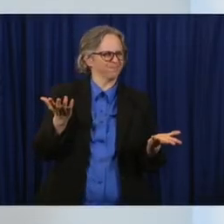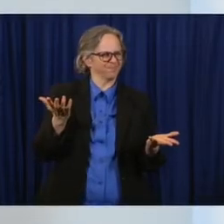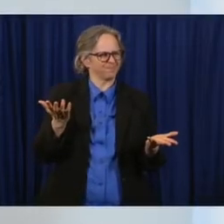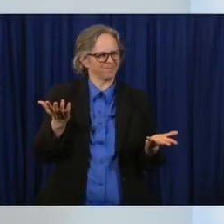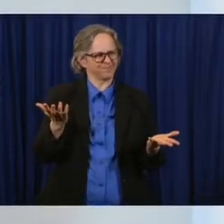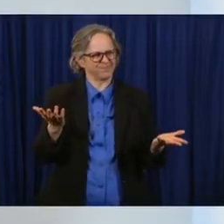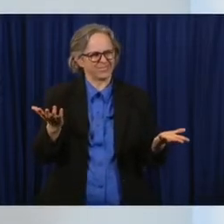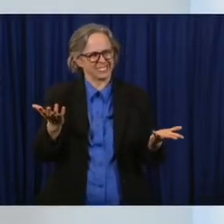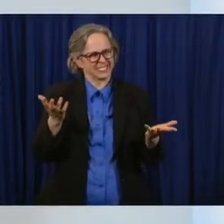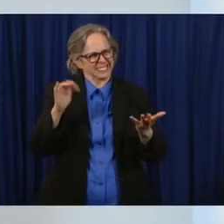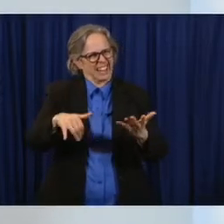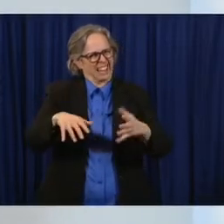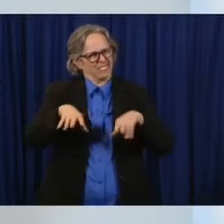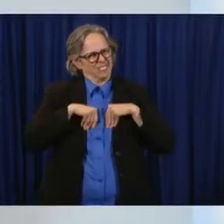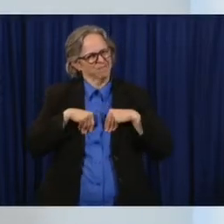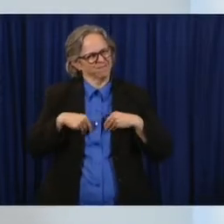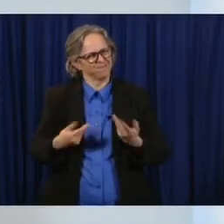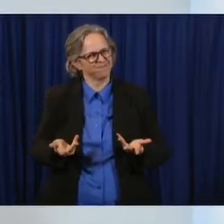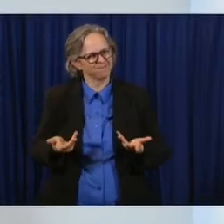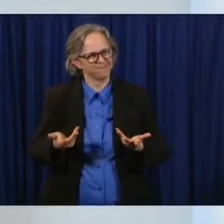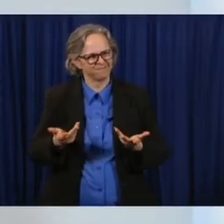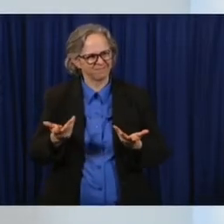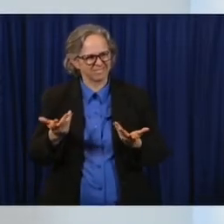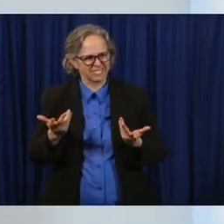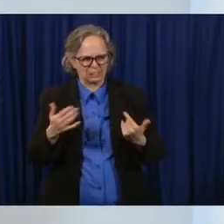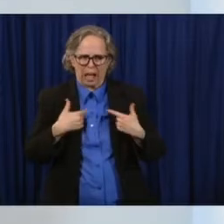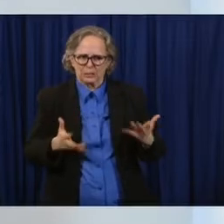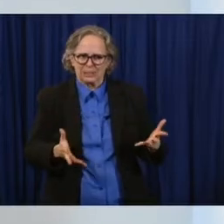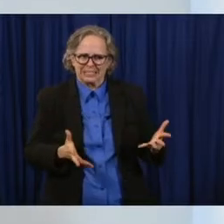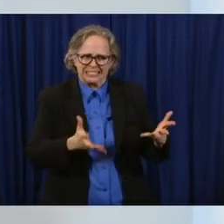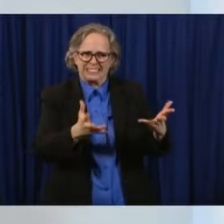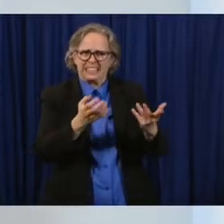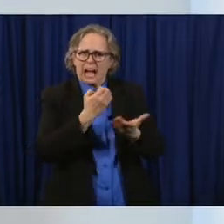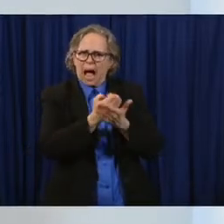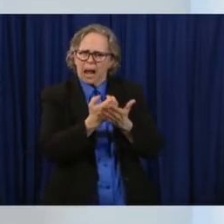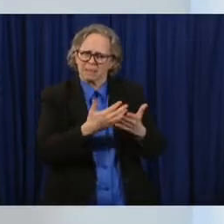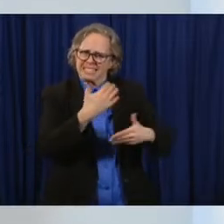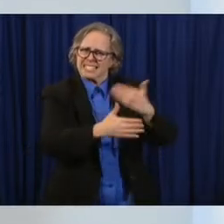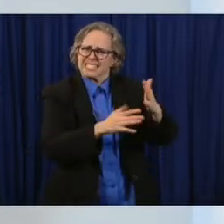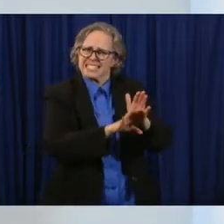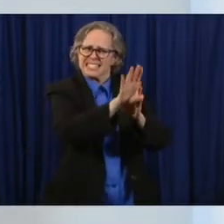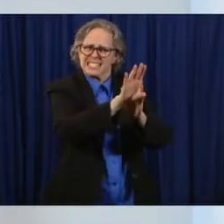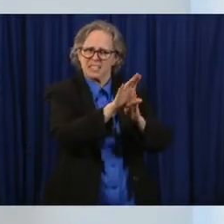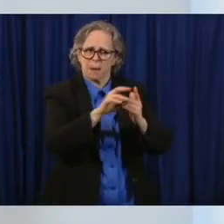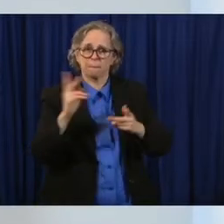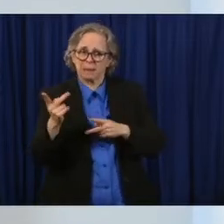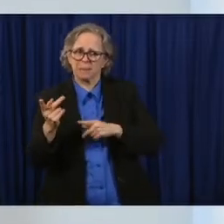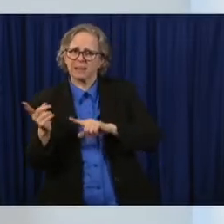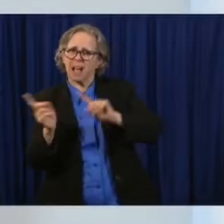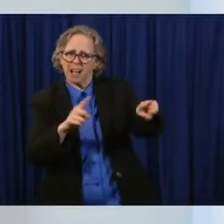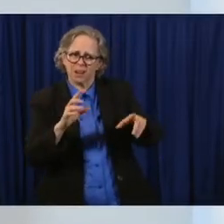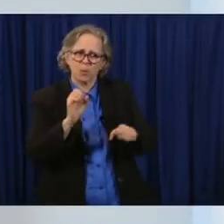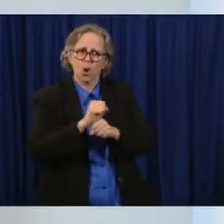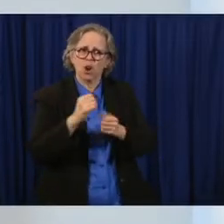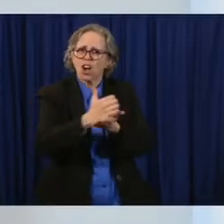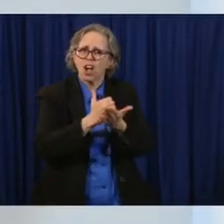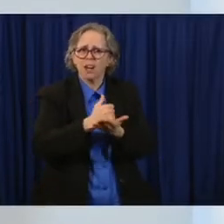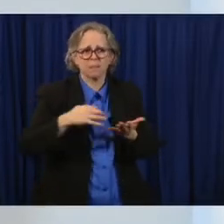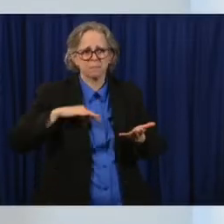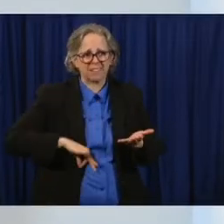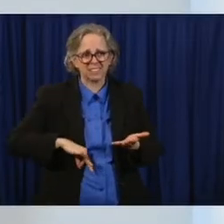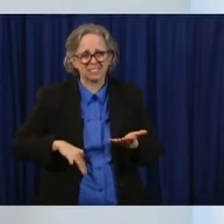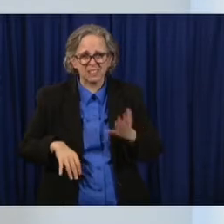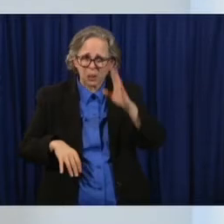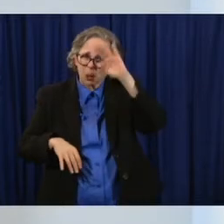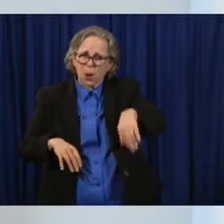circumstance that we are trying to get the economy moving so that people can have jobs and can have benefits because we know how important those